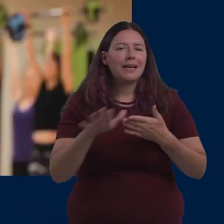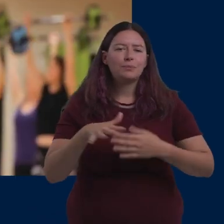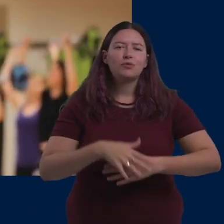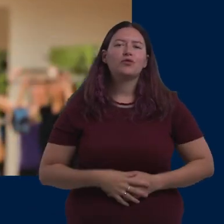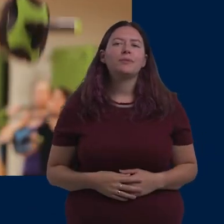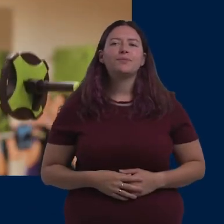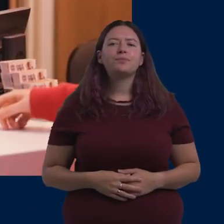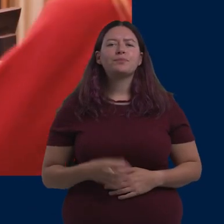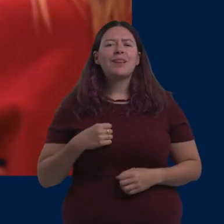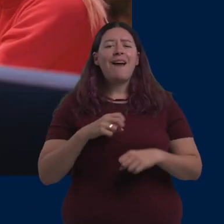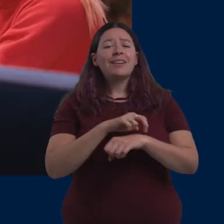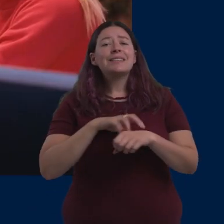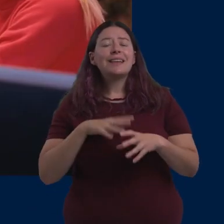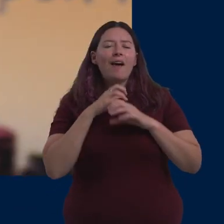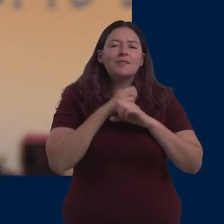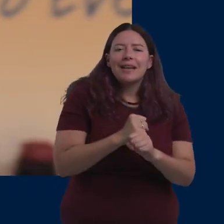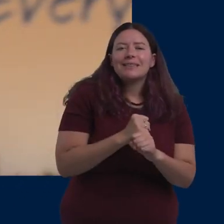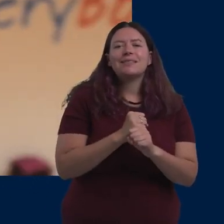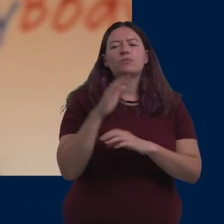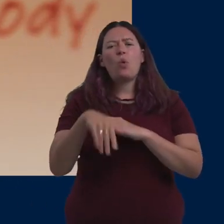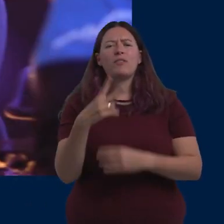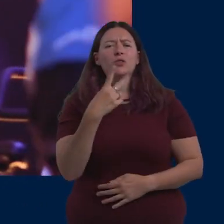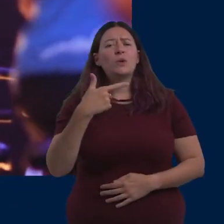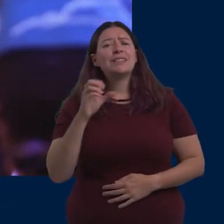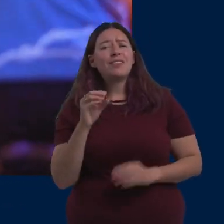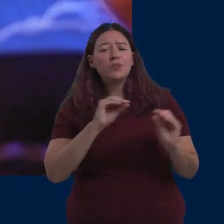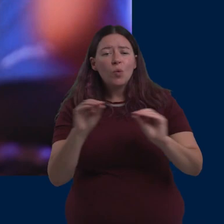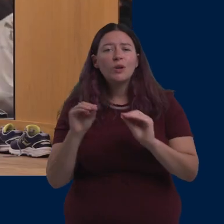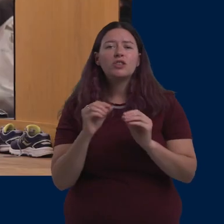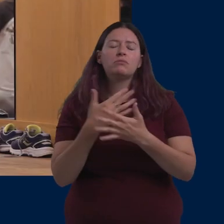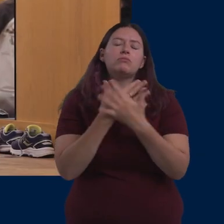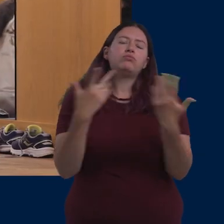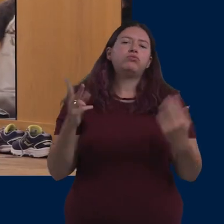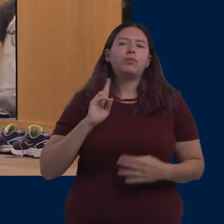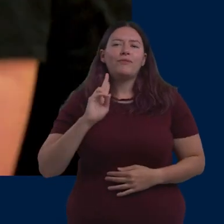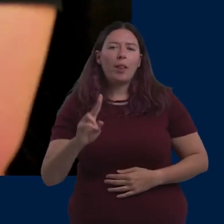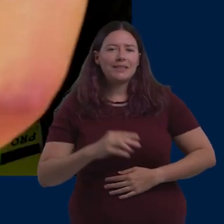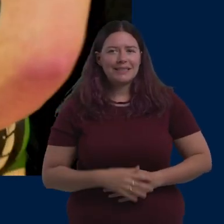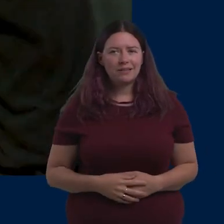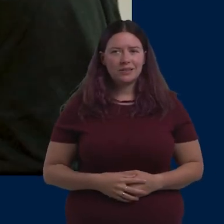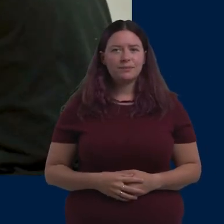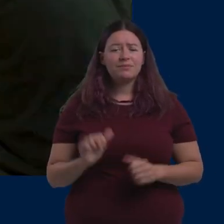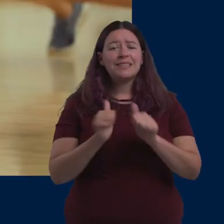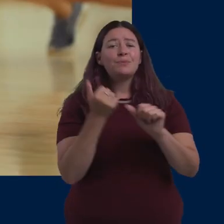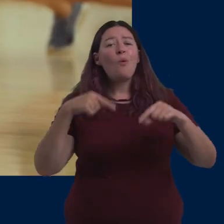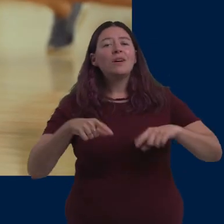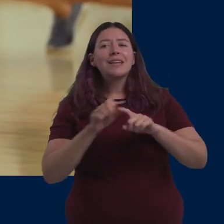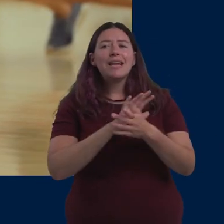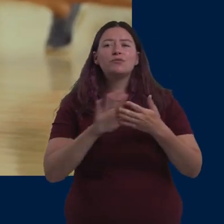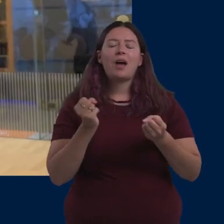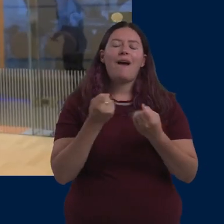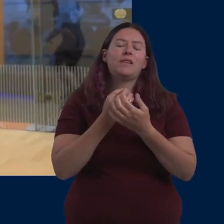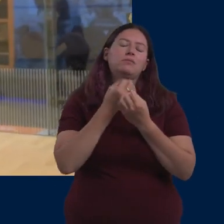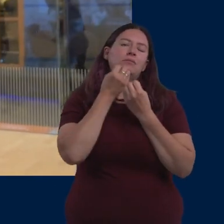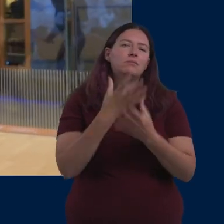Edinburgh. Supported by our dedicated staff team, over 270 coaches and countless volunteers, Sport at Edinburgh has some of the most fantastic